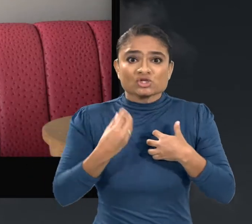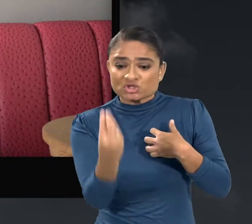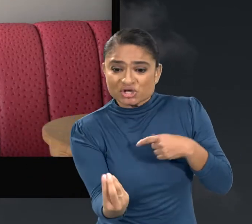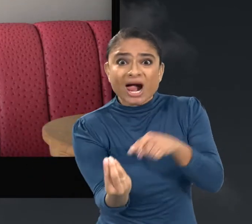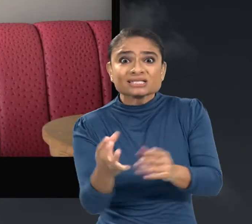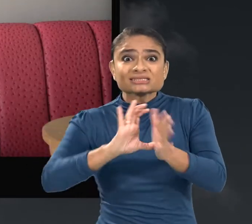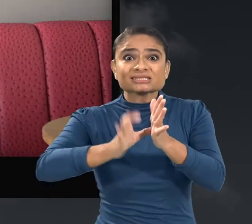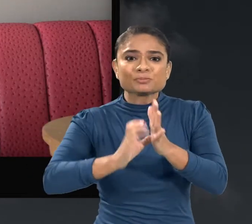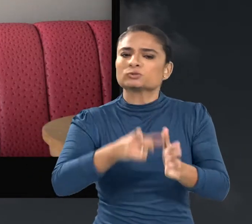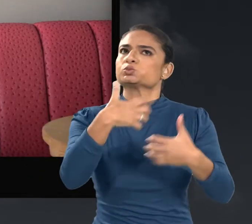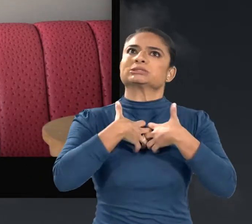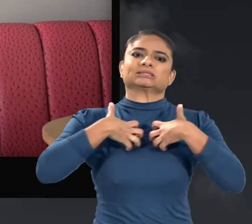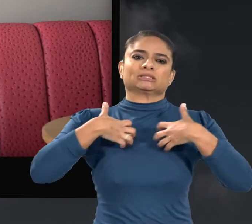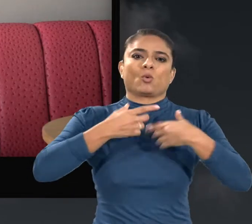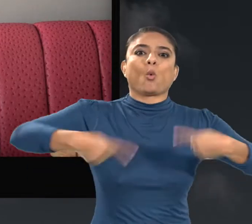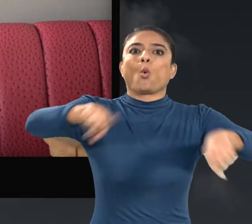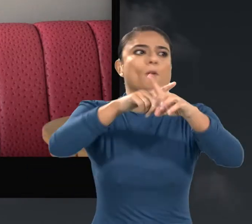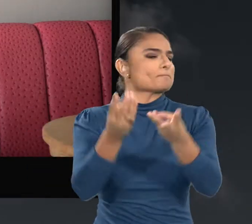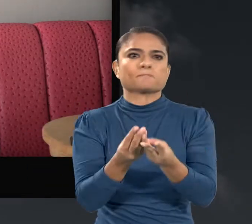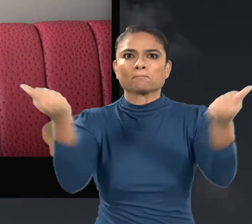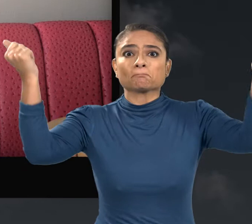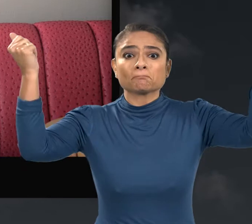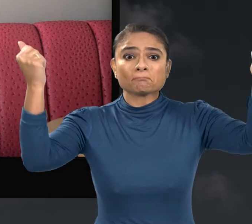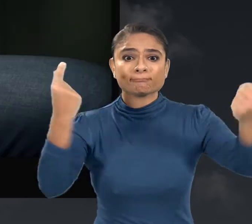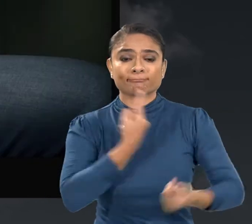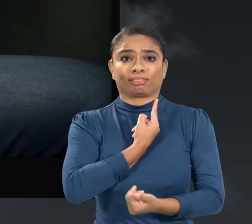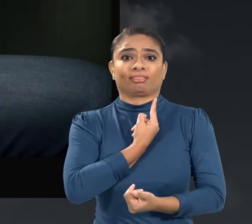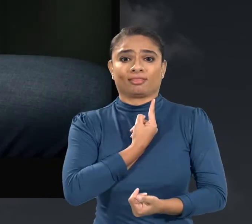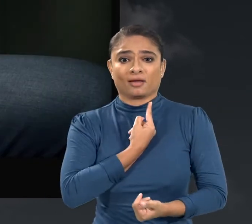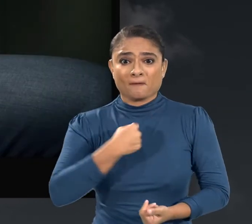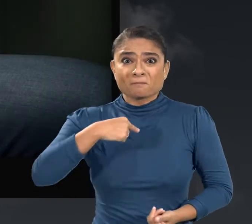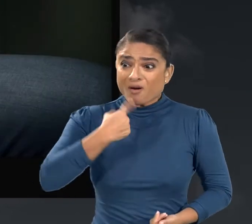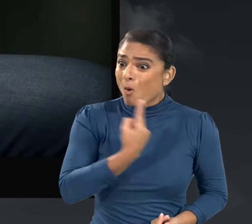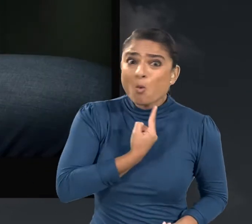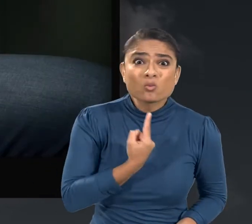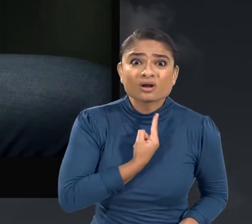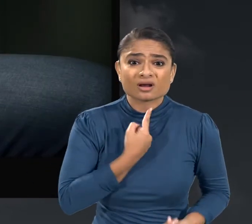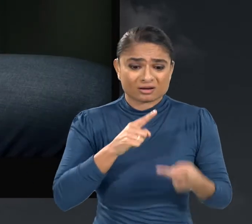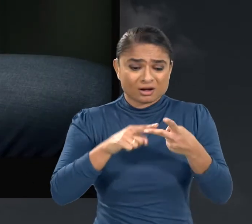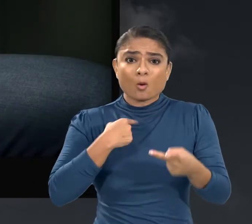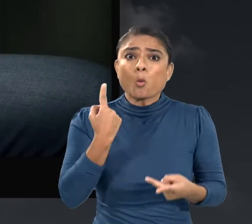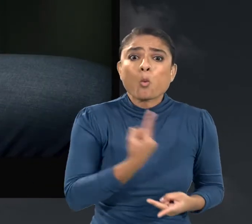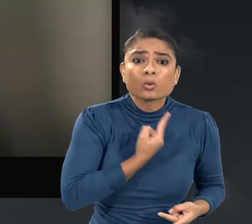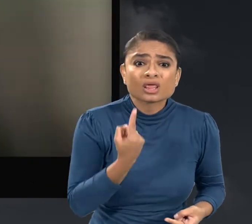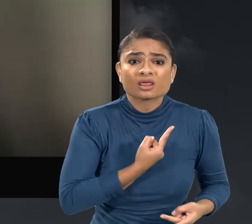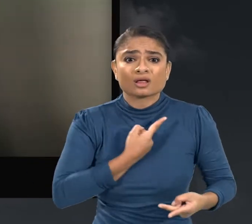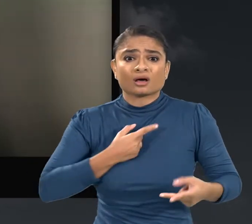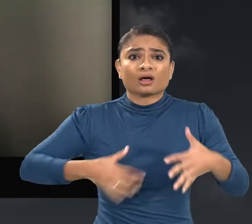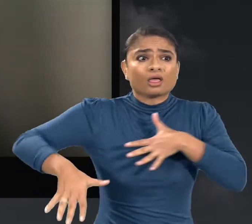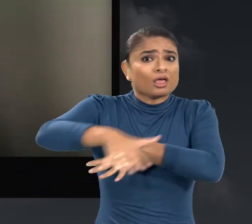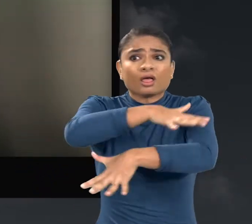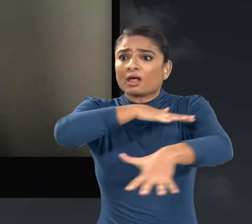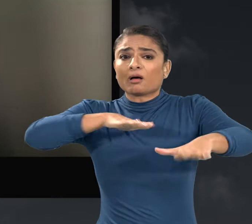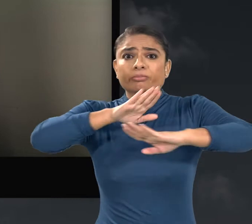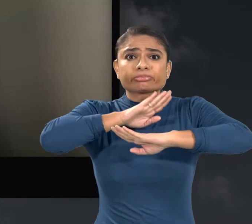child with a disability, everybody disappears. And you are isolated, you are lonely, you start